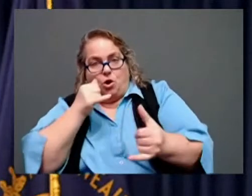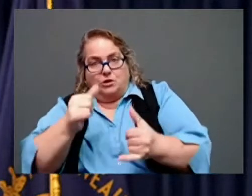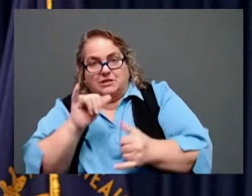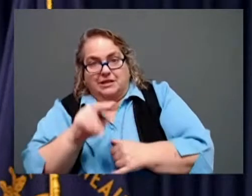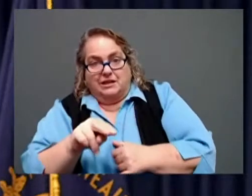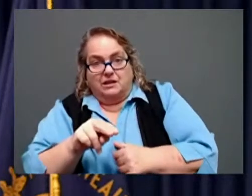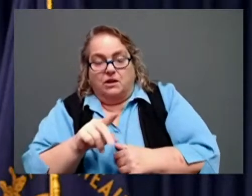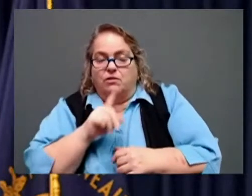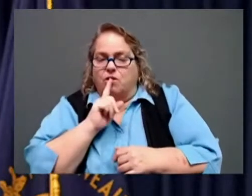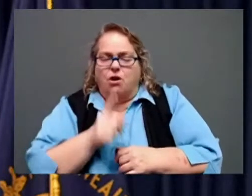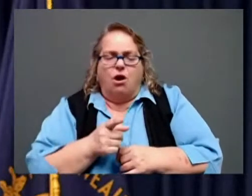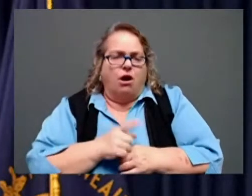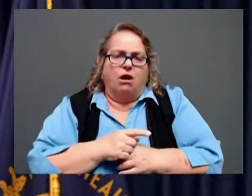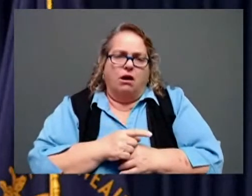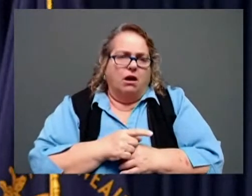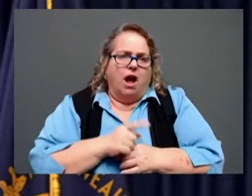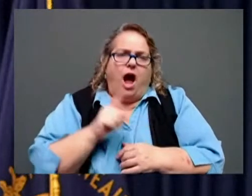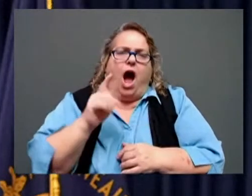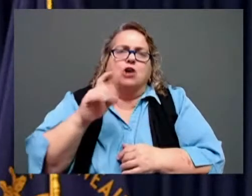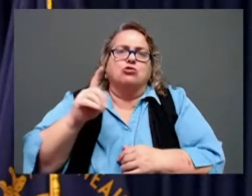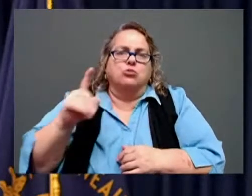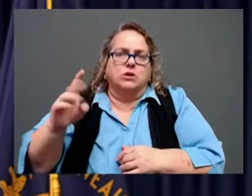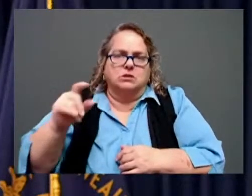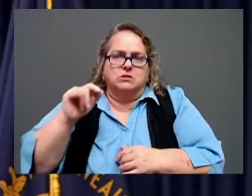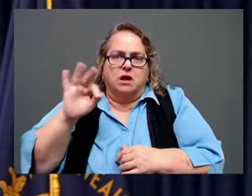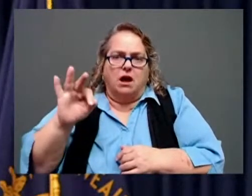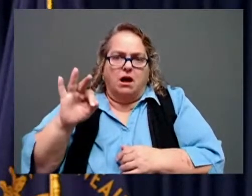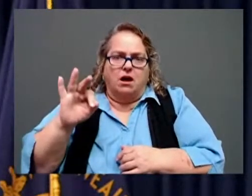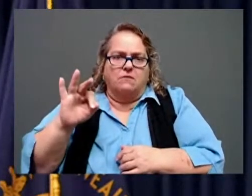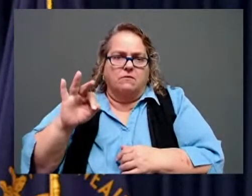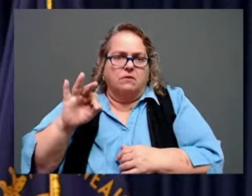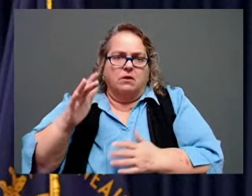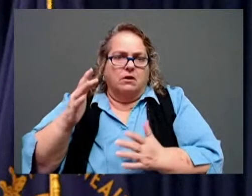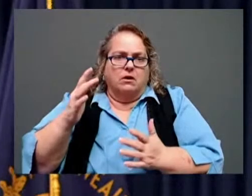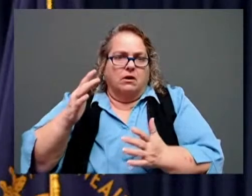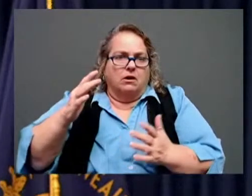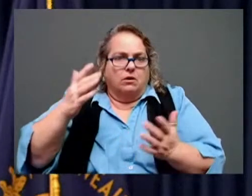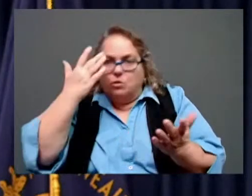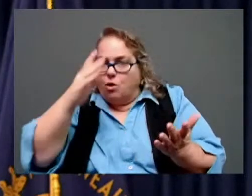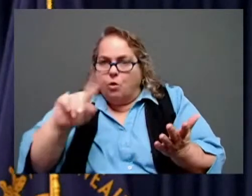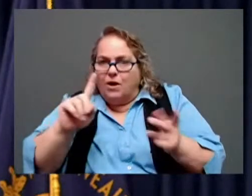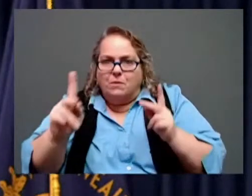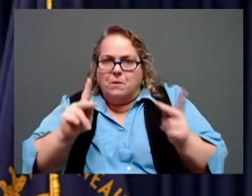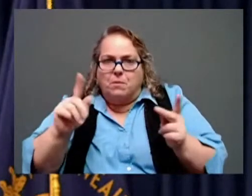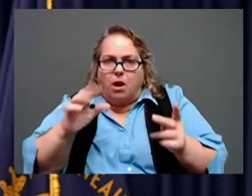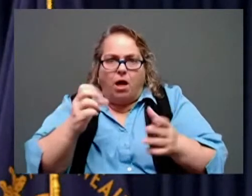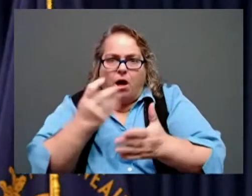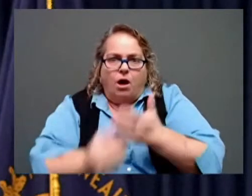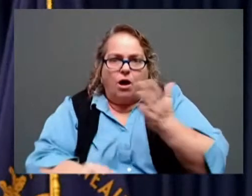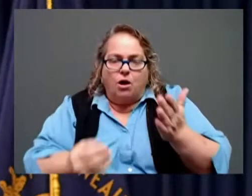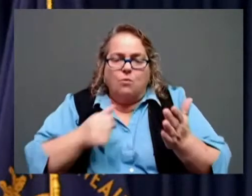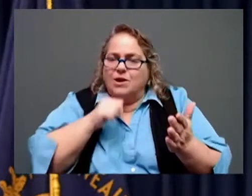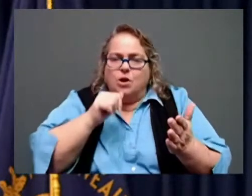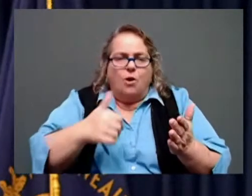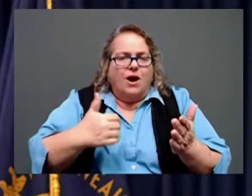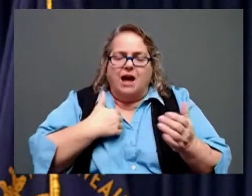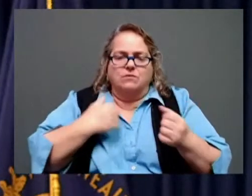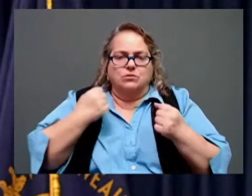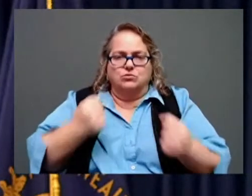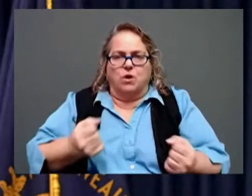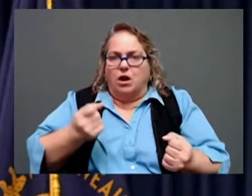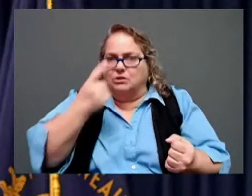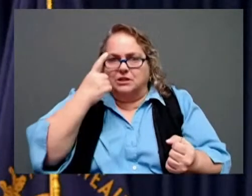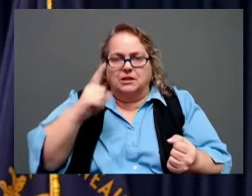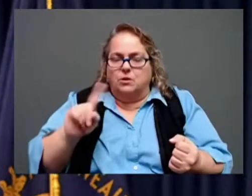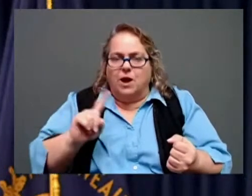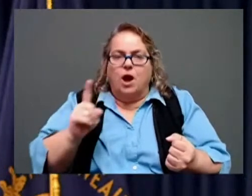of unaccounted for people minimum, and we just don't have a firm grasp on that. I wish we did. There are a lot of reasons